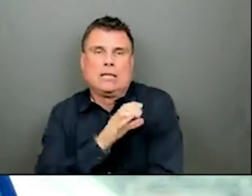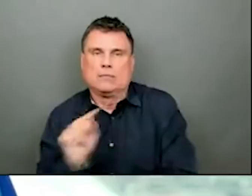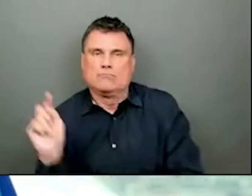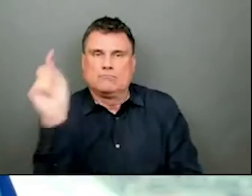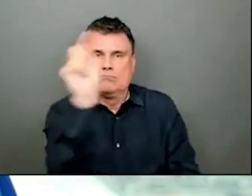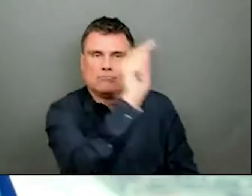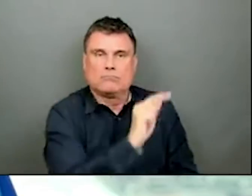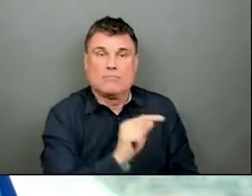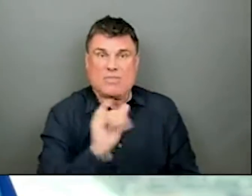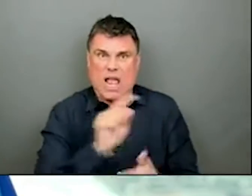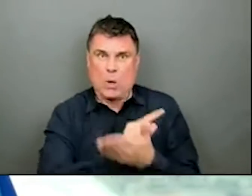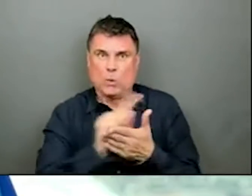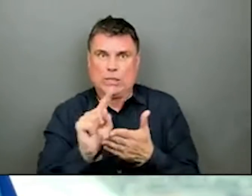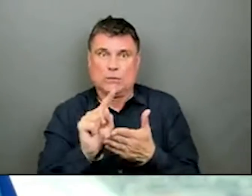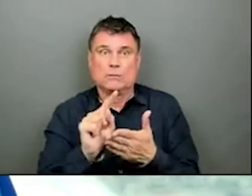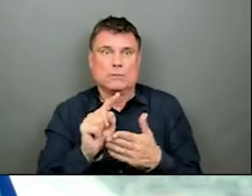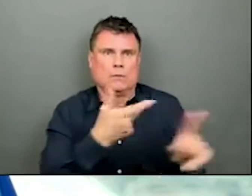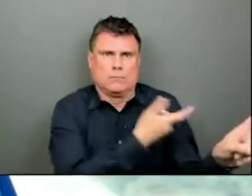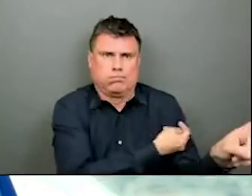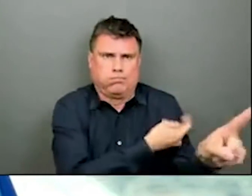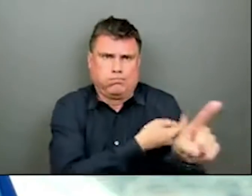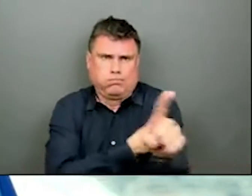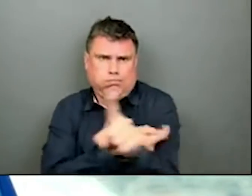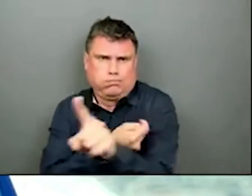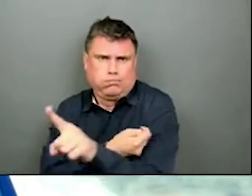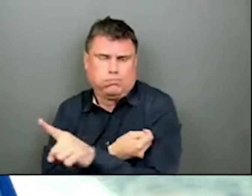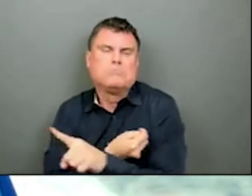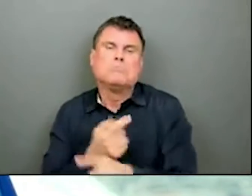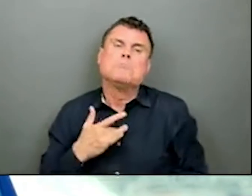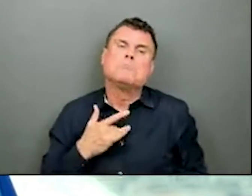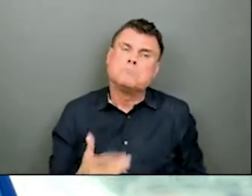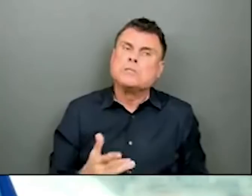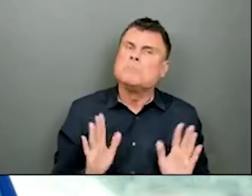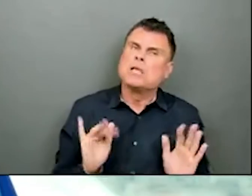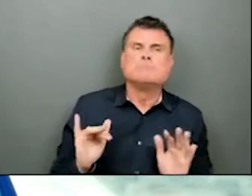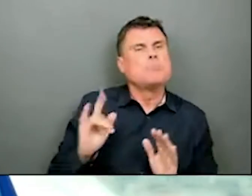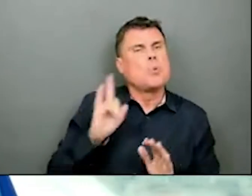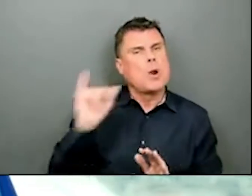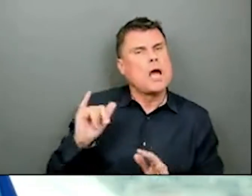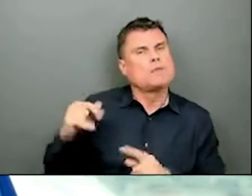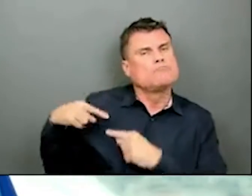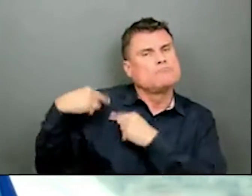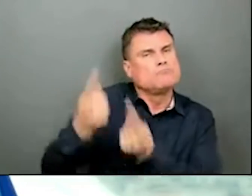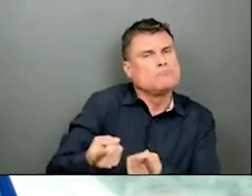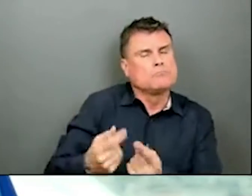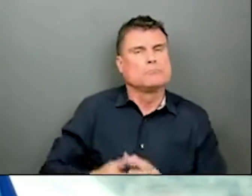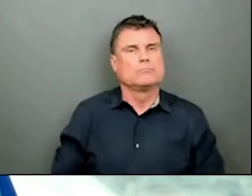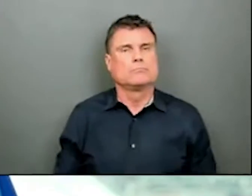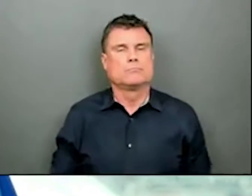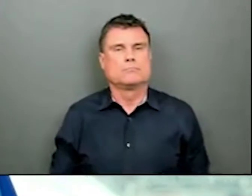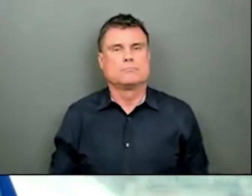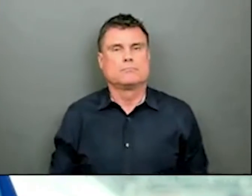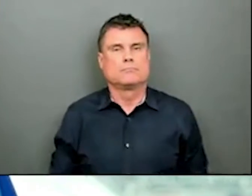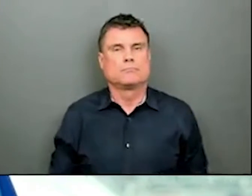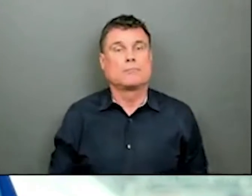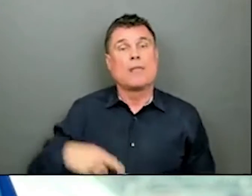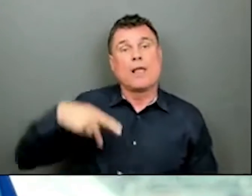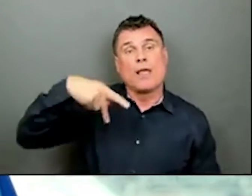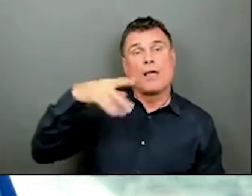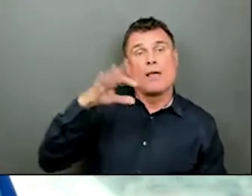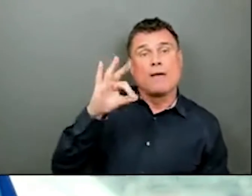that week, of course, at the same time, you're putting in people's arms. So that's generally what happens, but especially with respect to the